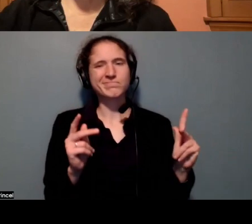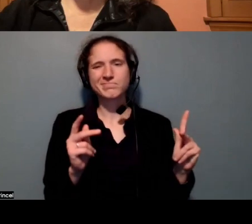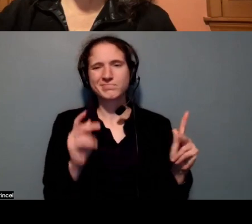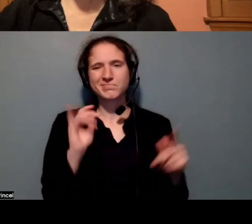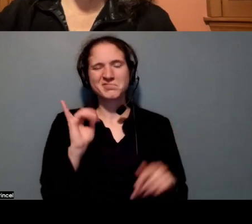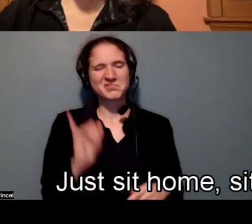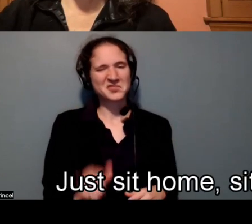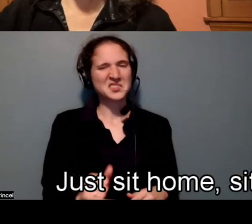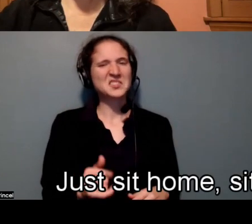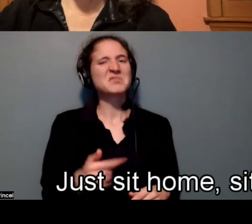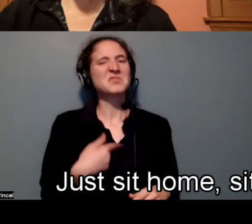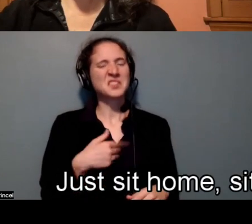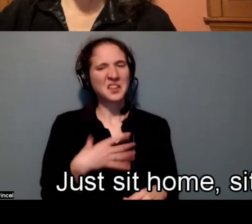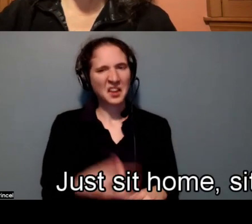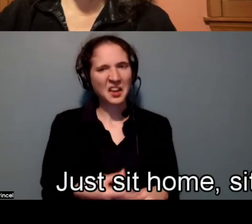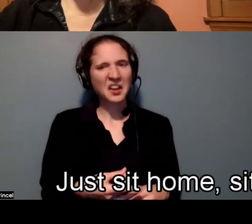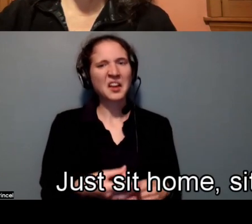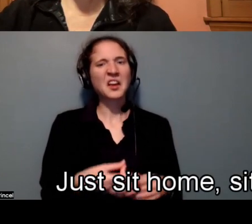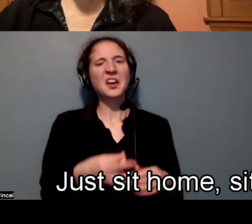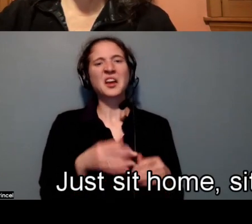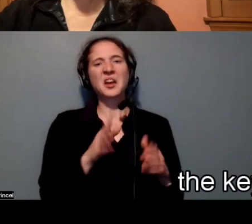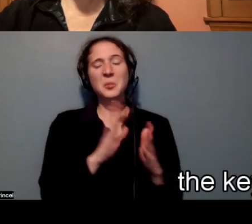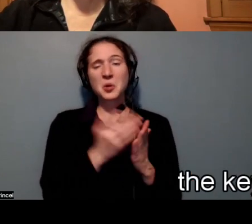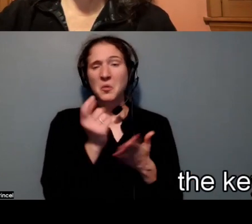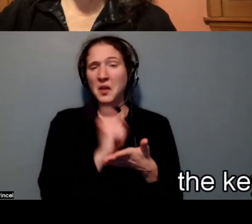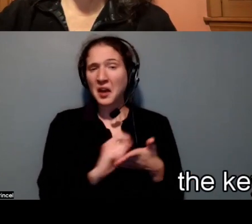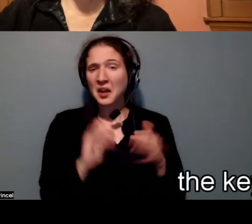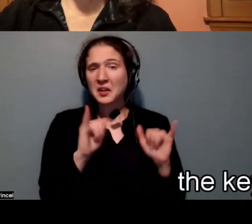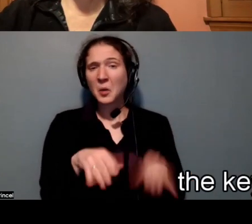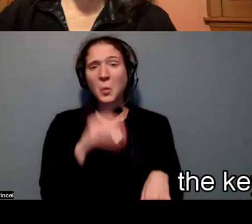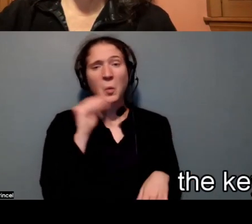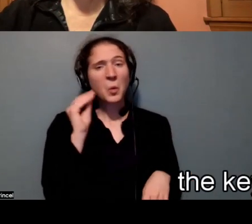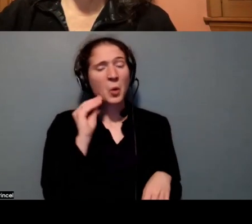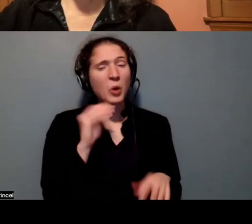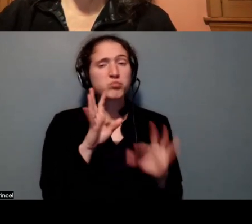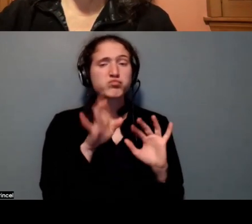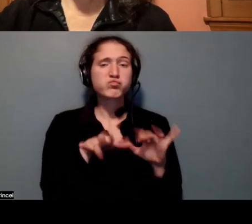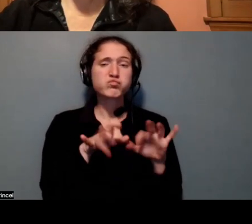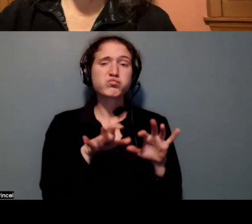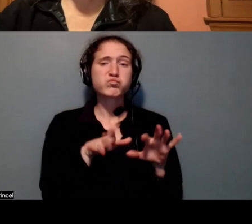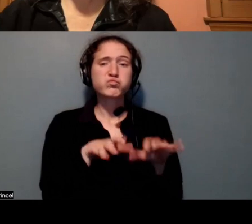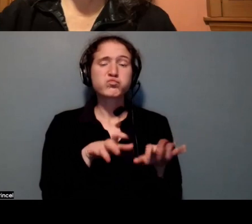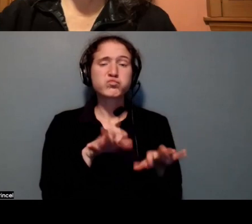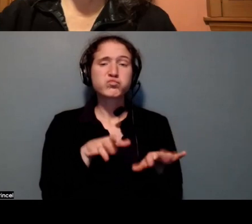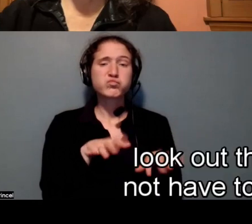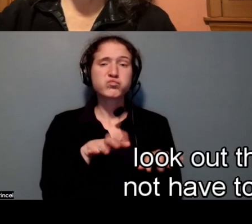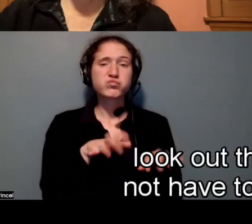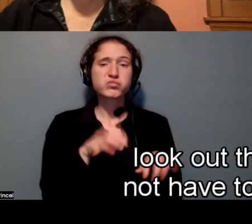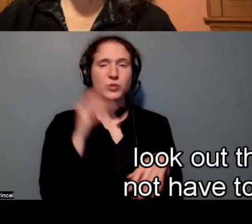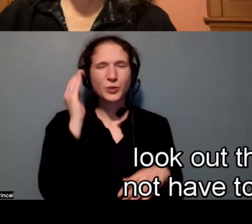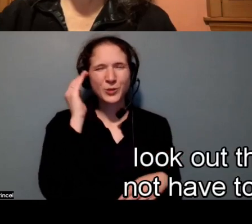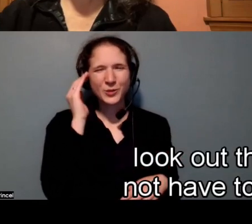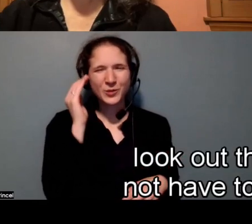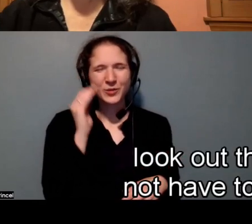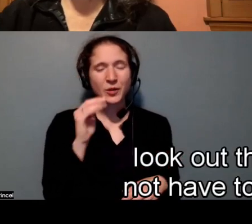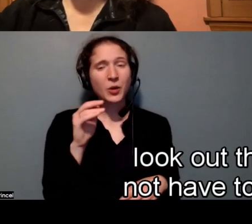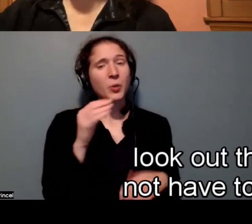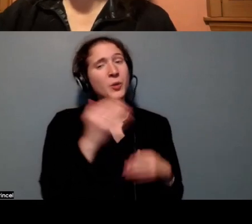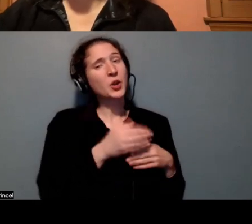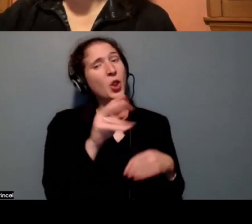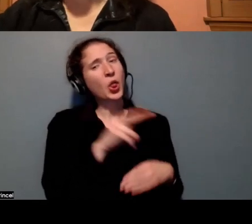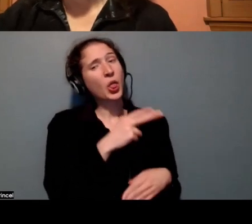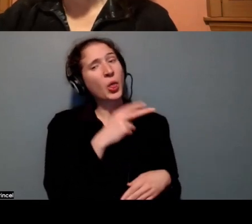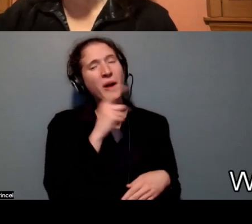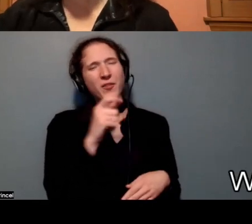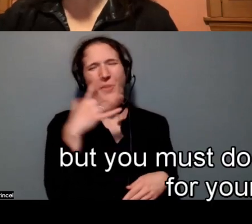work. Just sit home, sit at the typewriter, the keyboard, look out the window, not have to go to